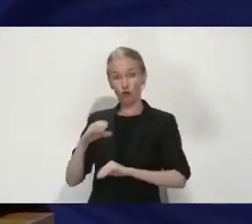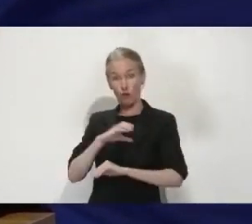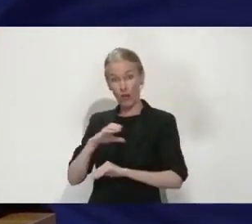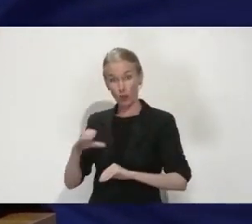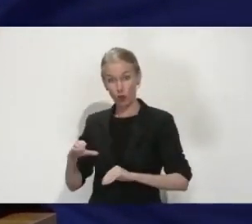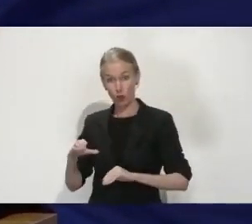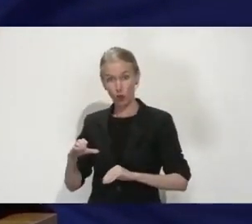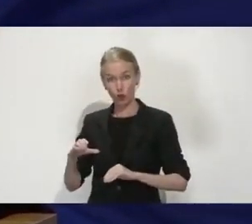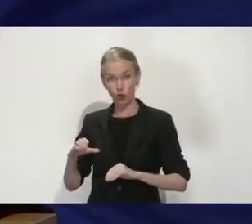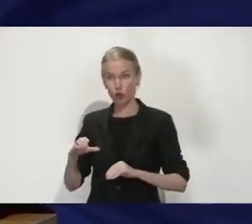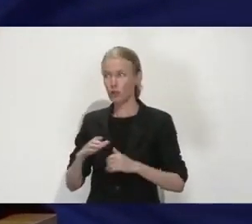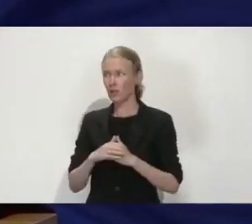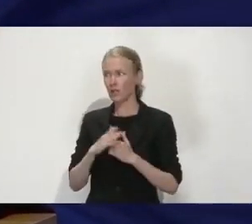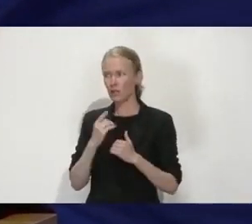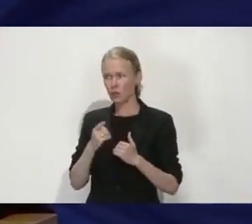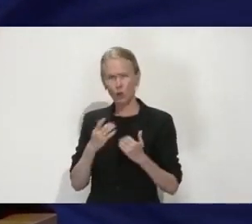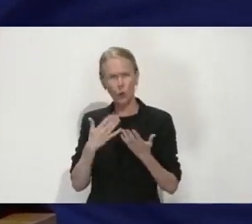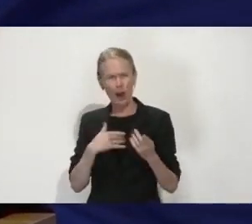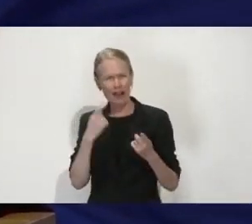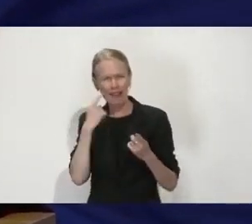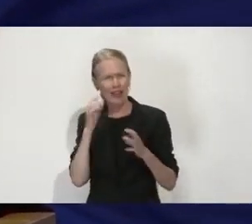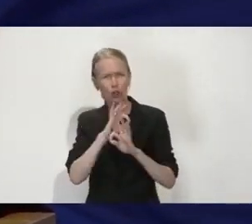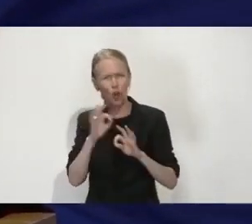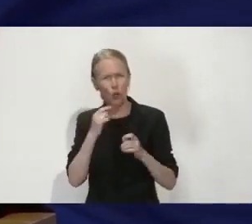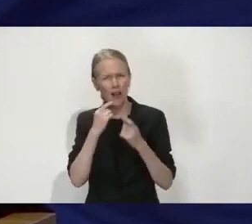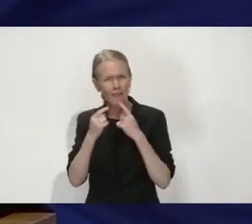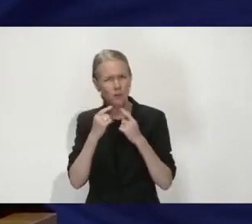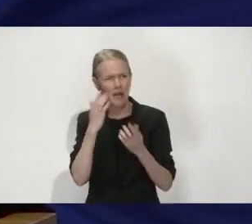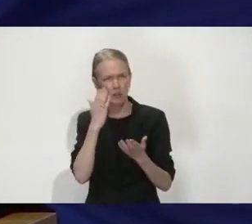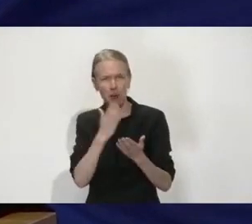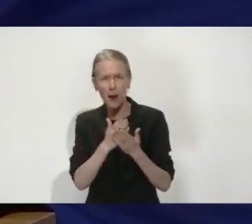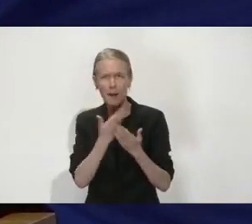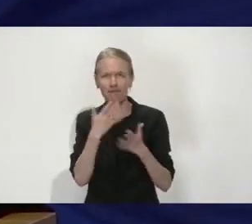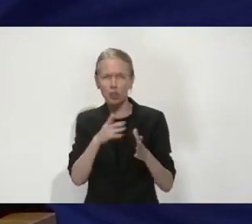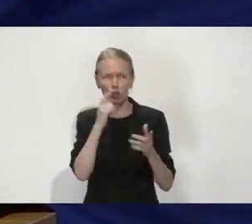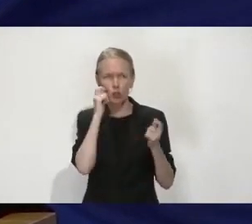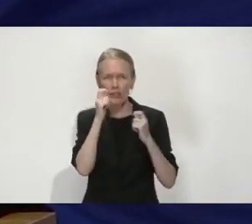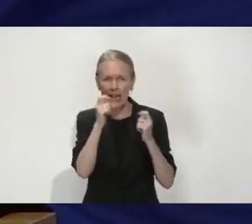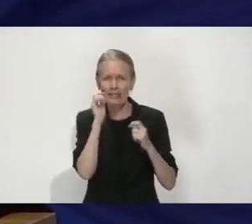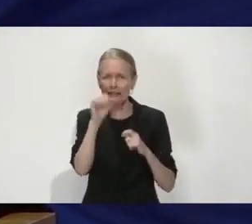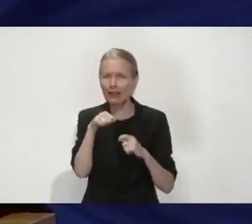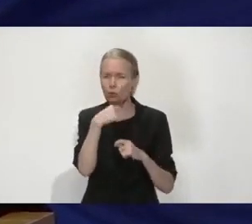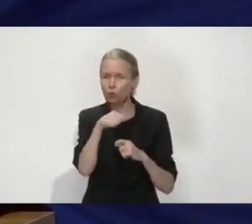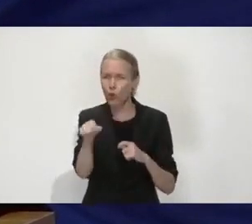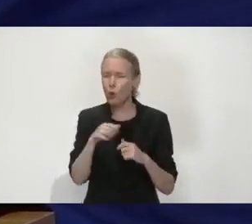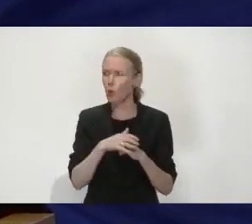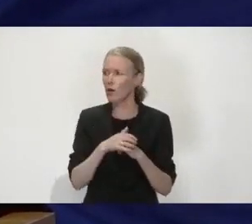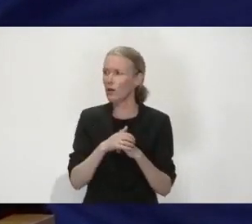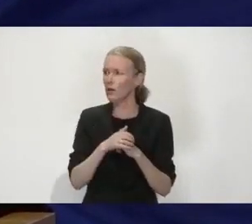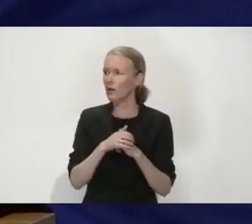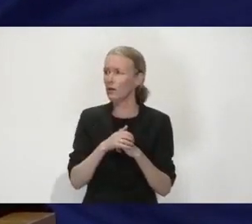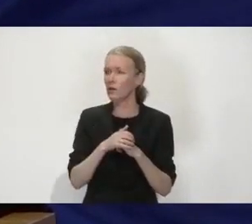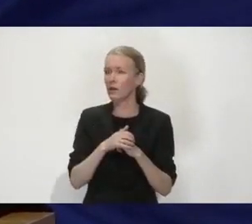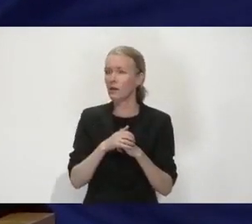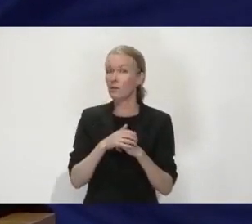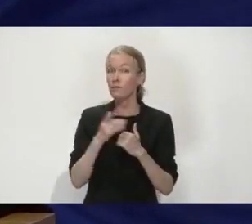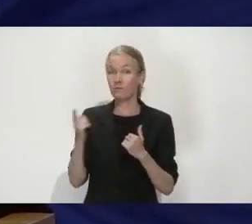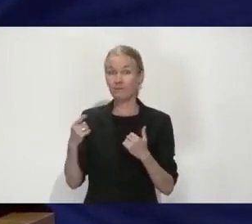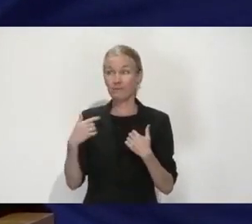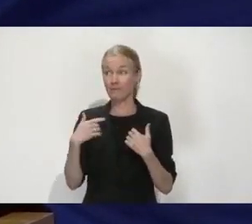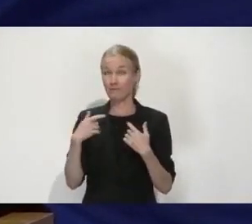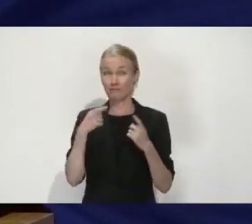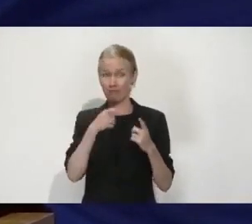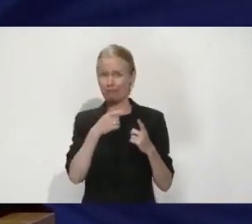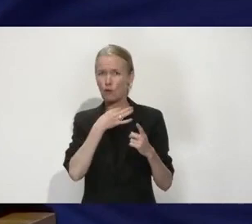tested being present, and that health officials thought this was possibly dangerous, and that it happened in the middle of these